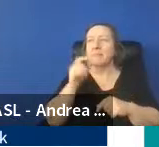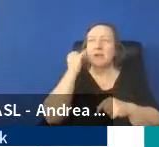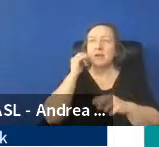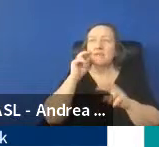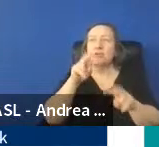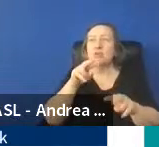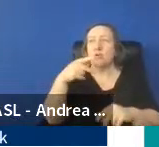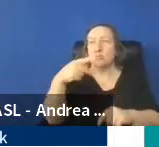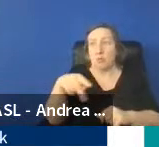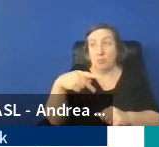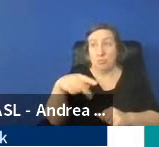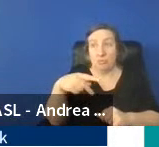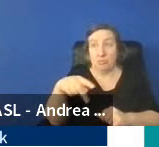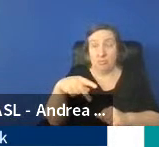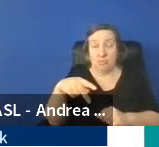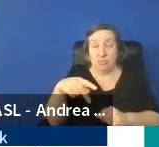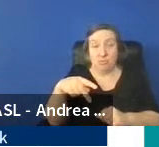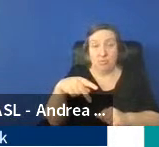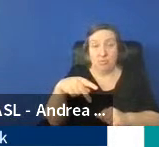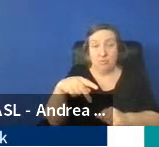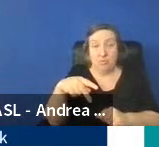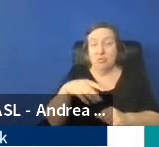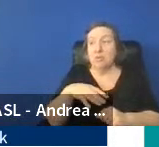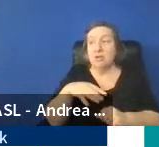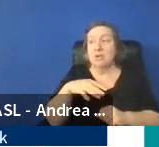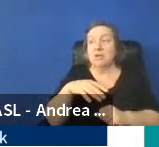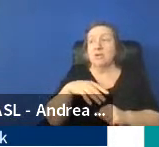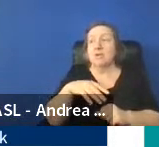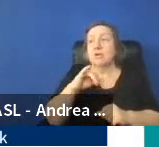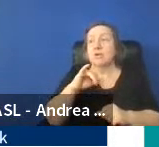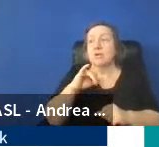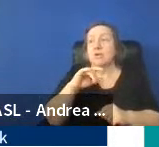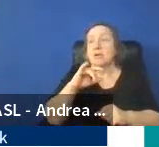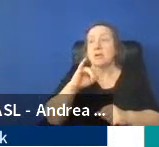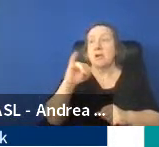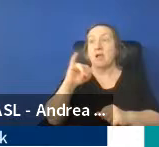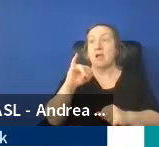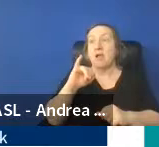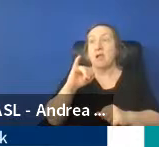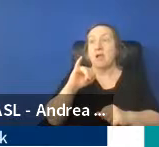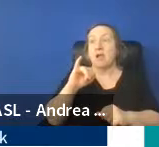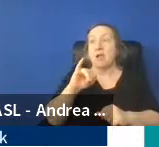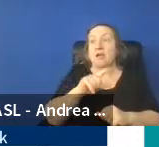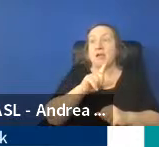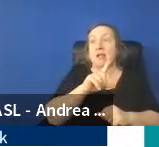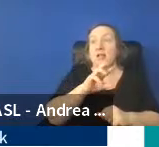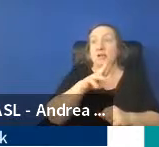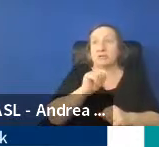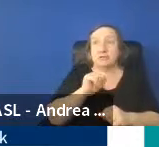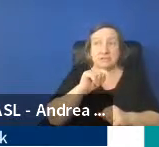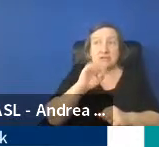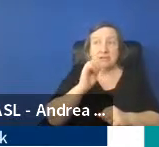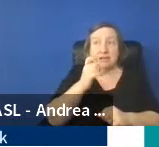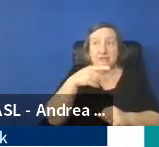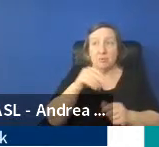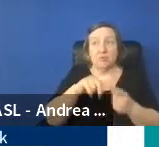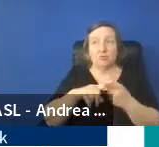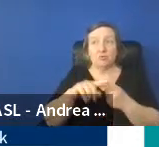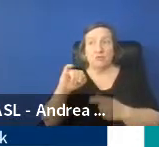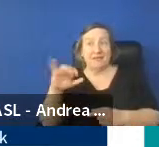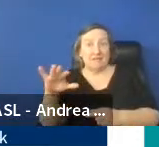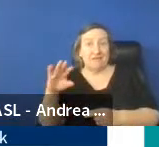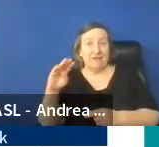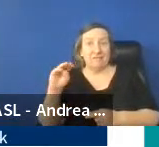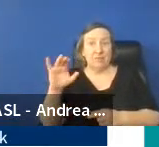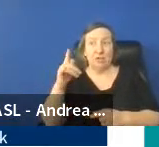in the purple investment I, LRT Expo to I-5 in McLaughlin, it's about 31%